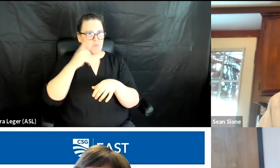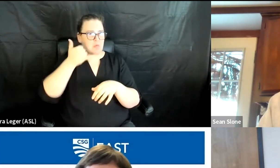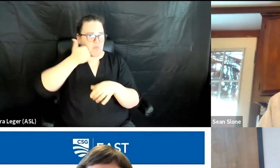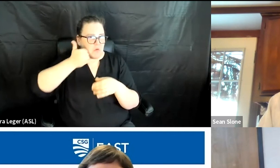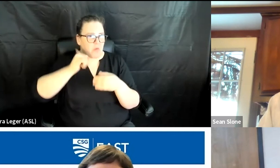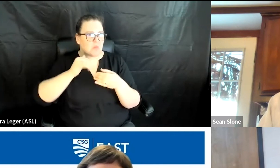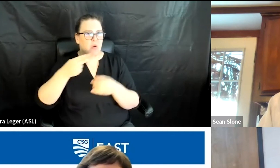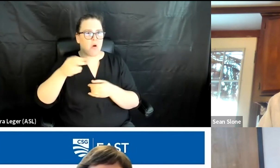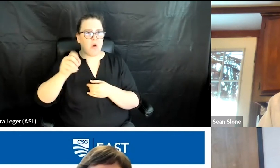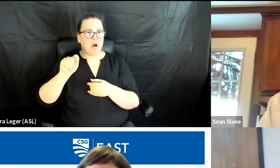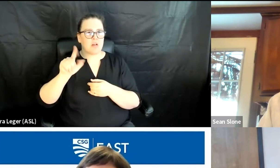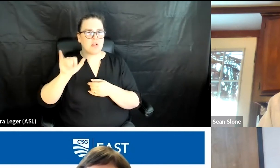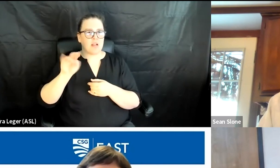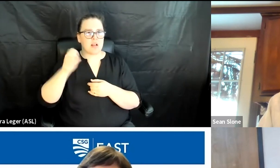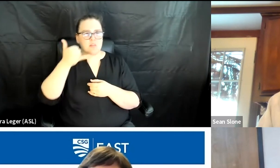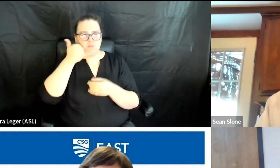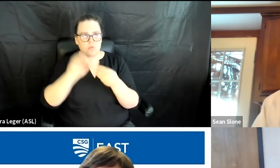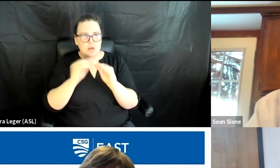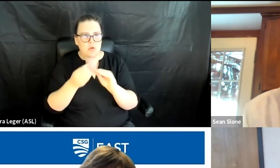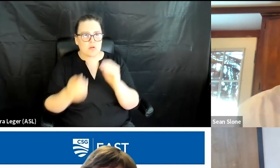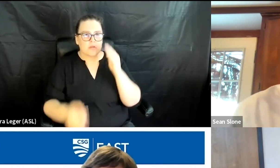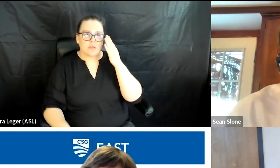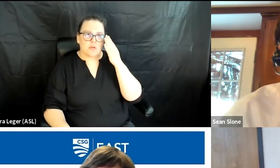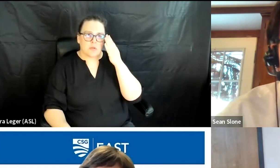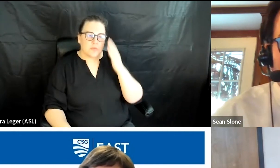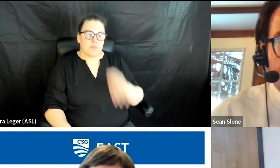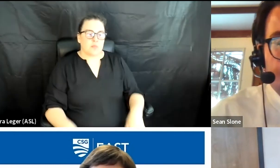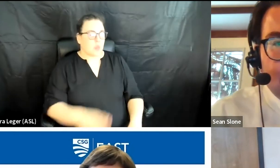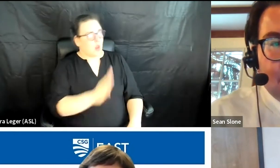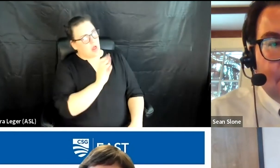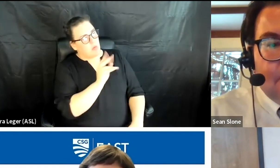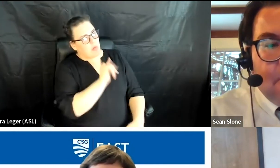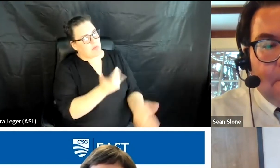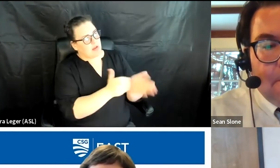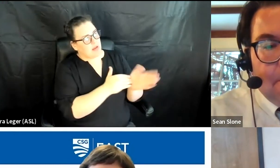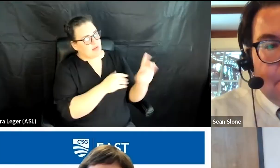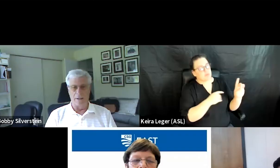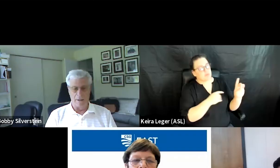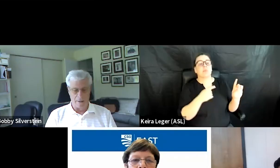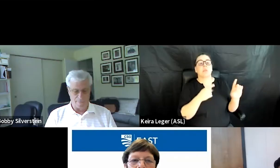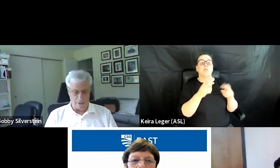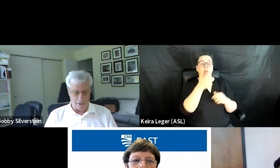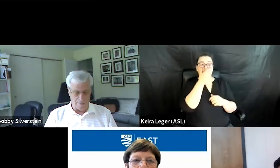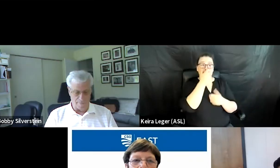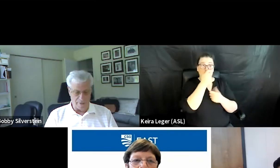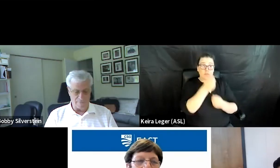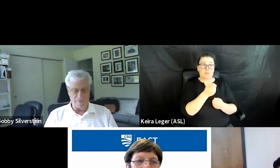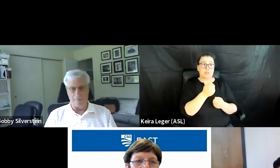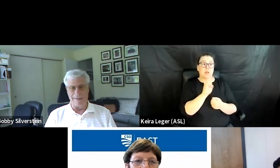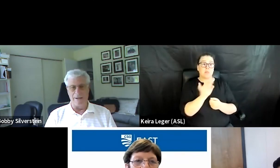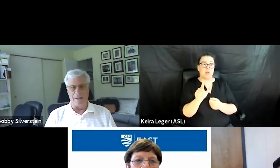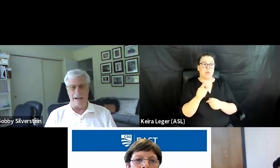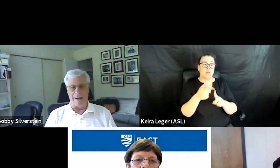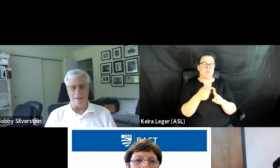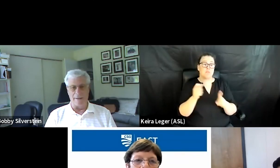too. Sean, this is Bobby again. There's a very interesting bill